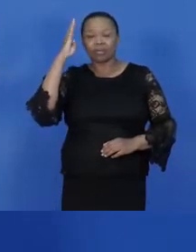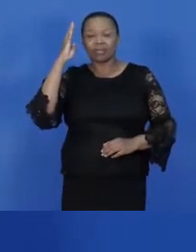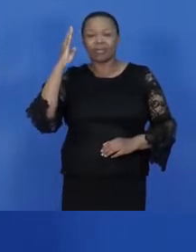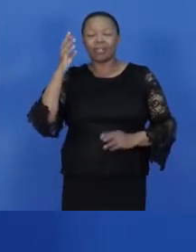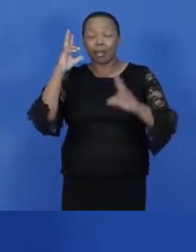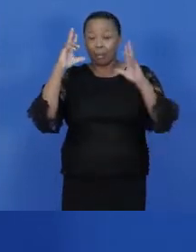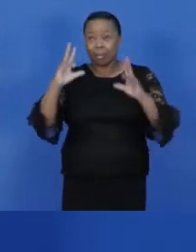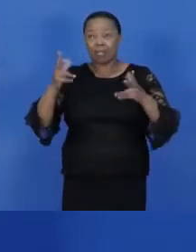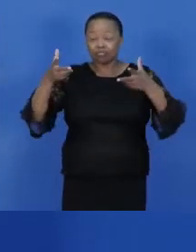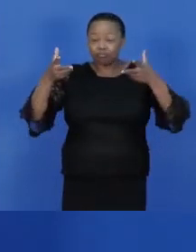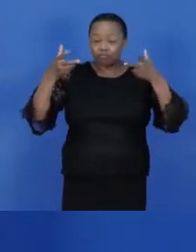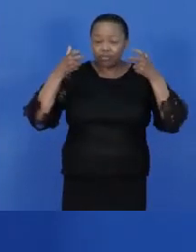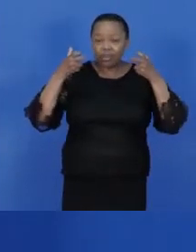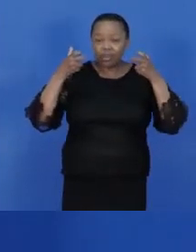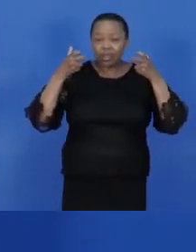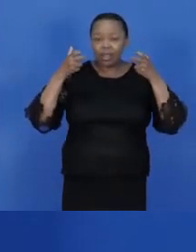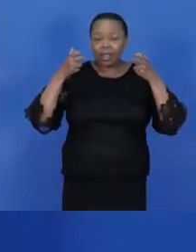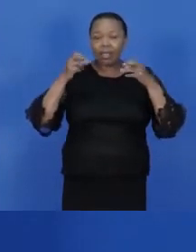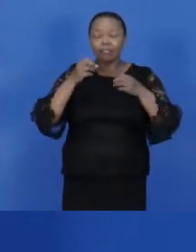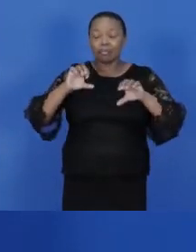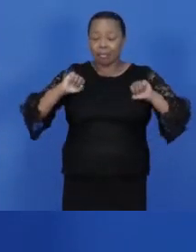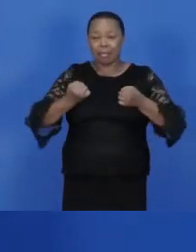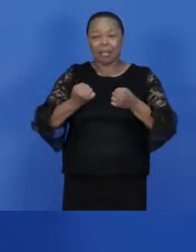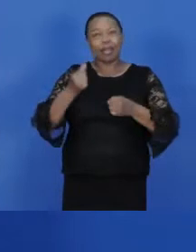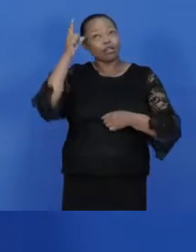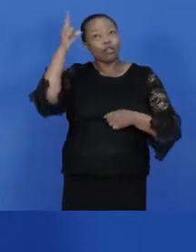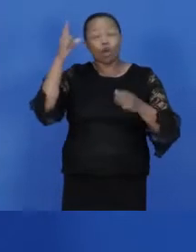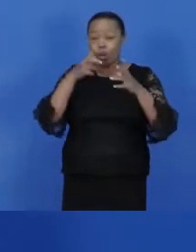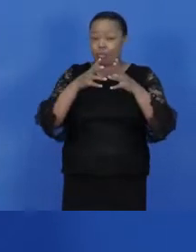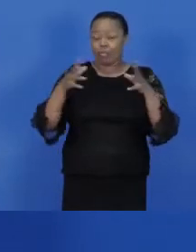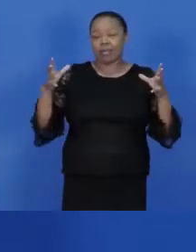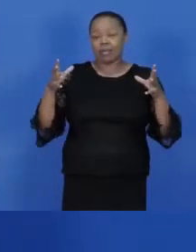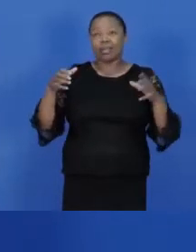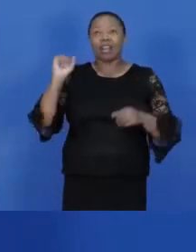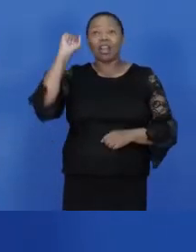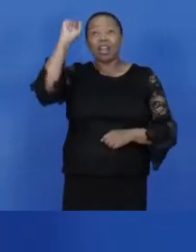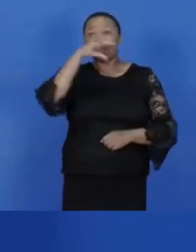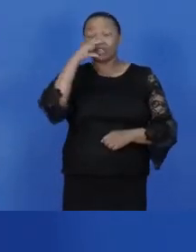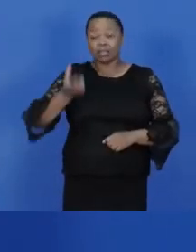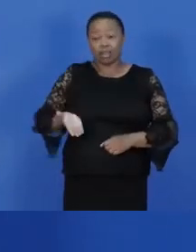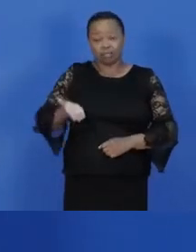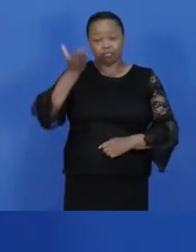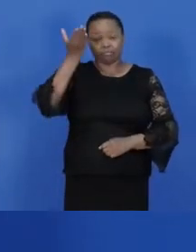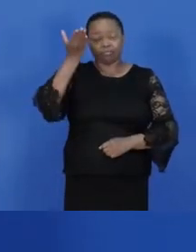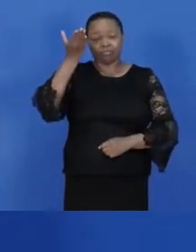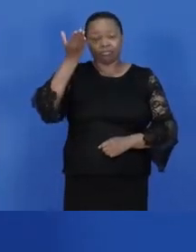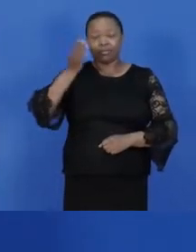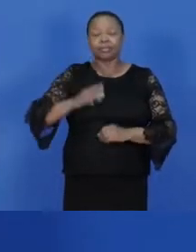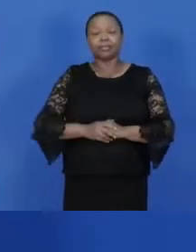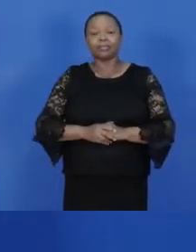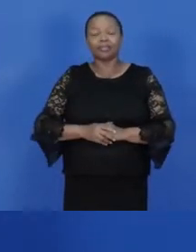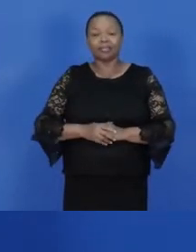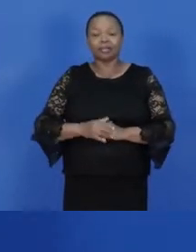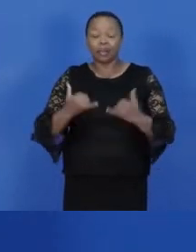humble shall hear of it and be glad. Oh, magnify the Lord with me, and let us exalt his name together. But